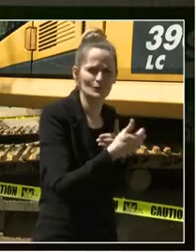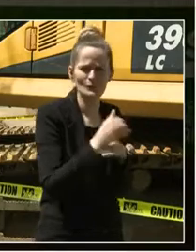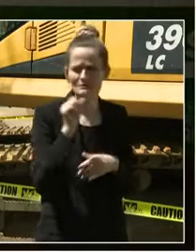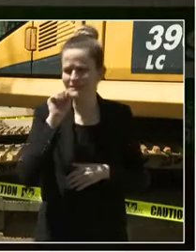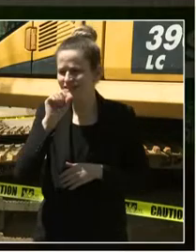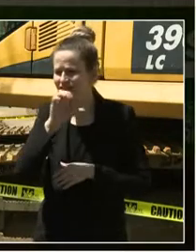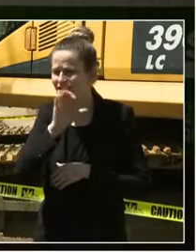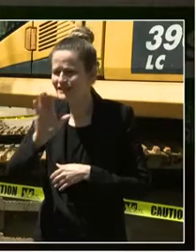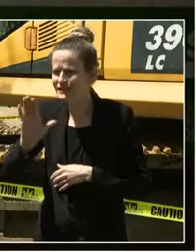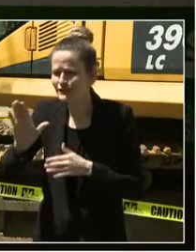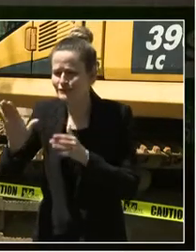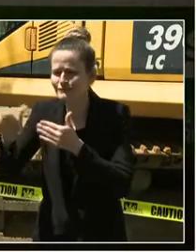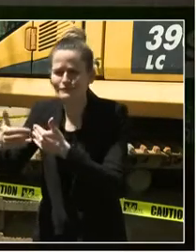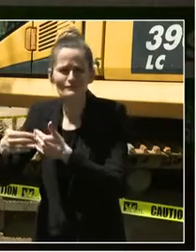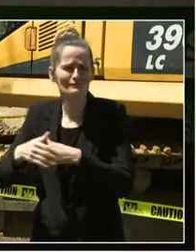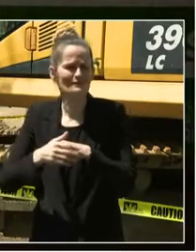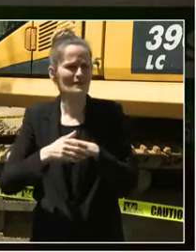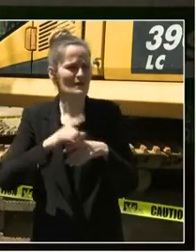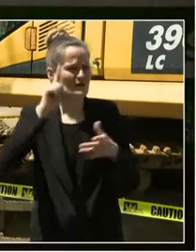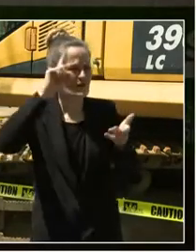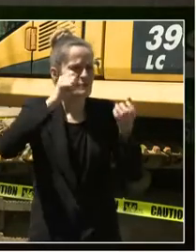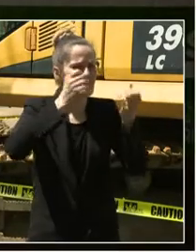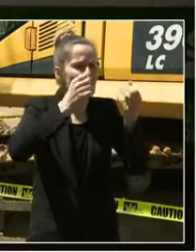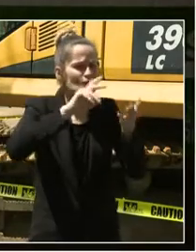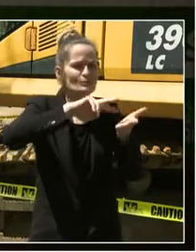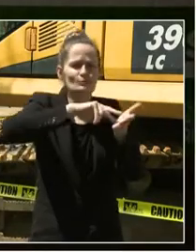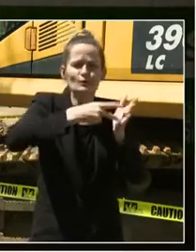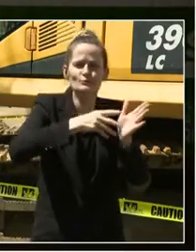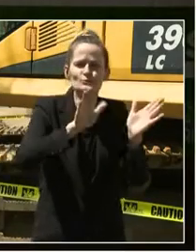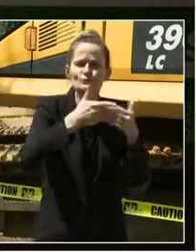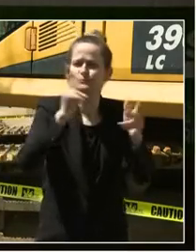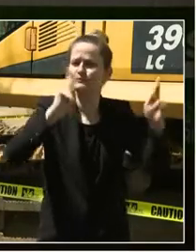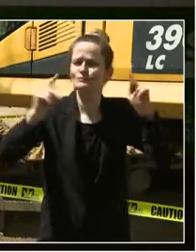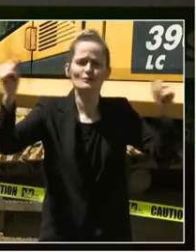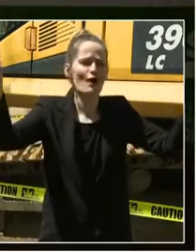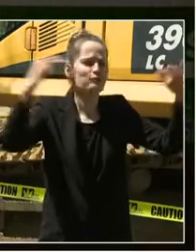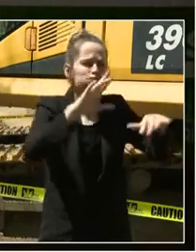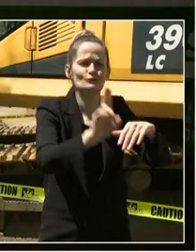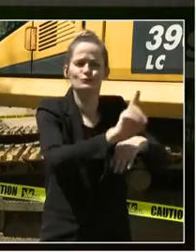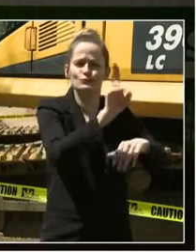multi-purpose community space for all to come. That's right.